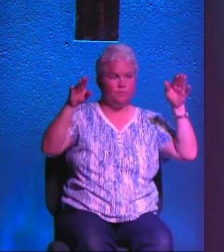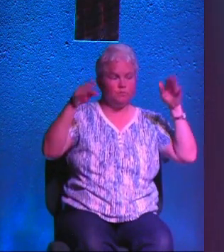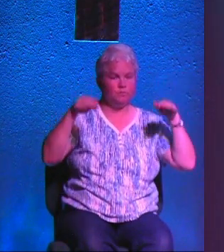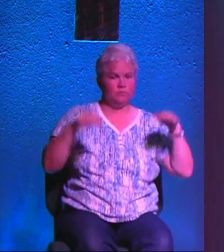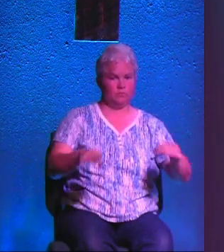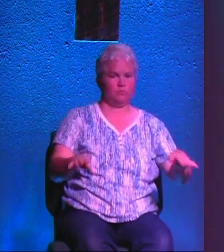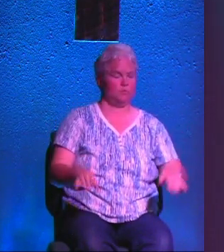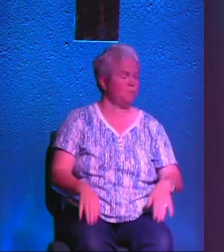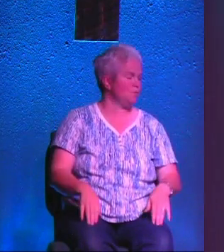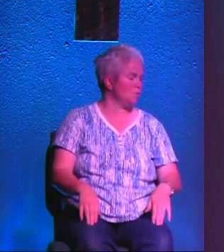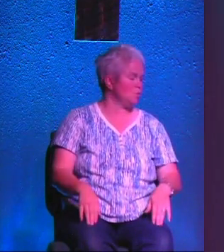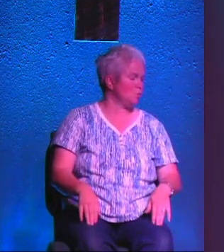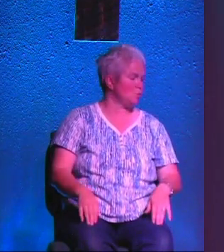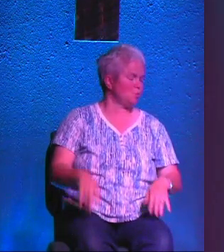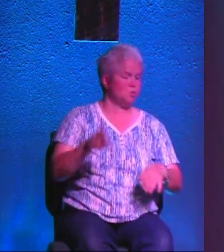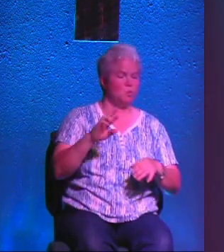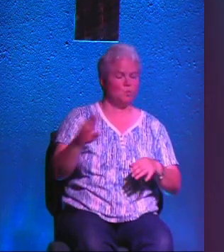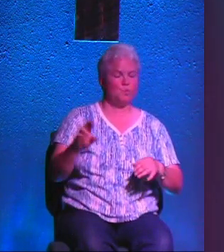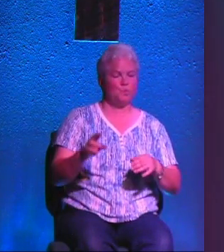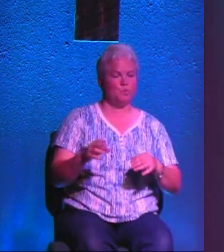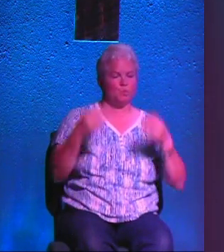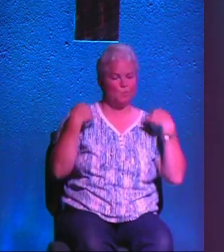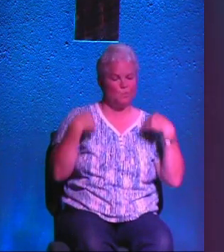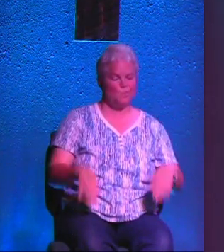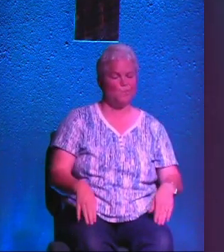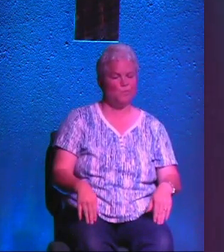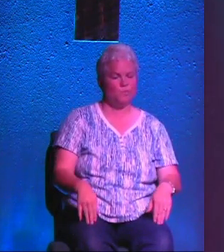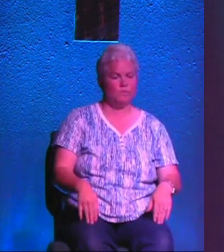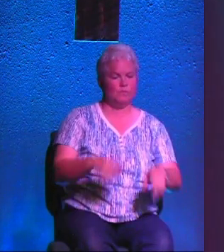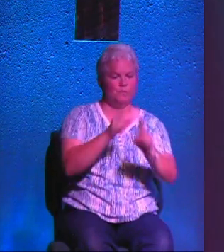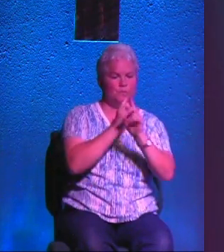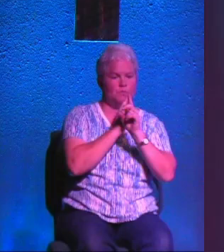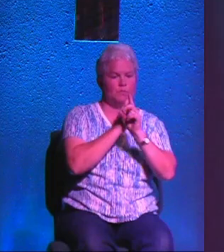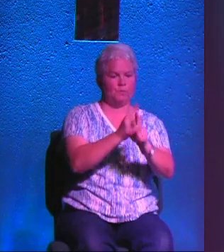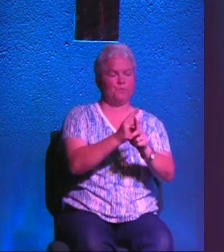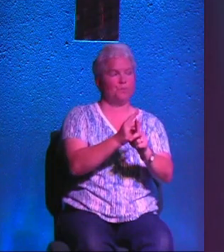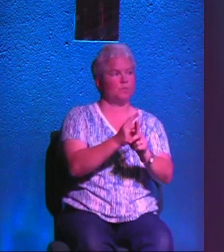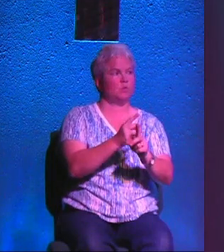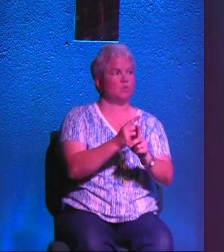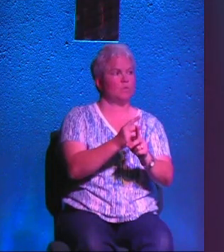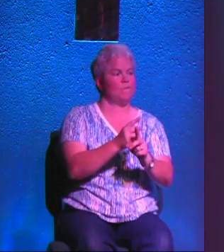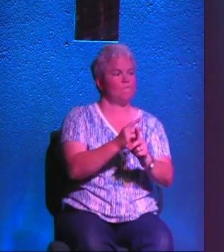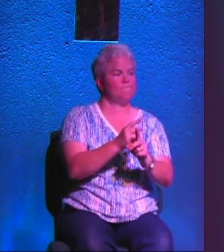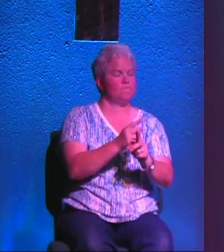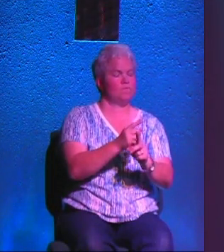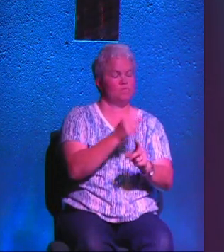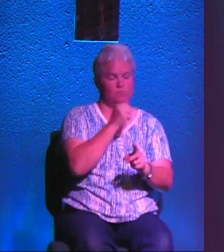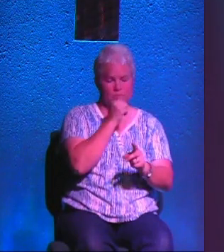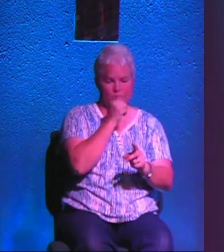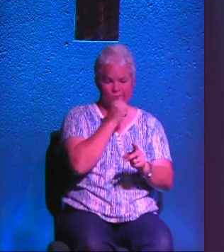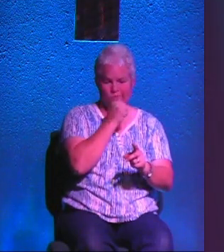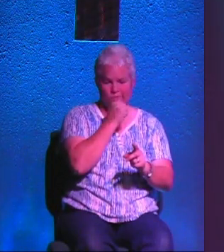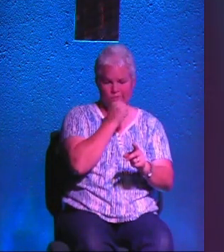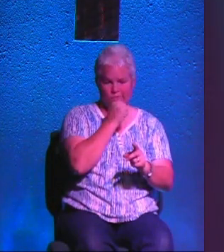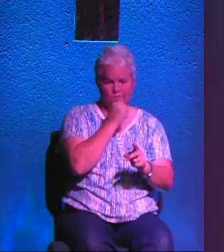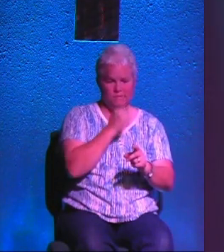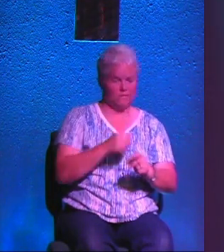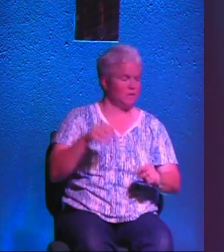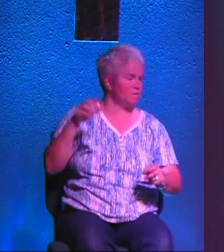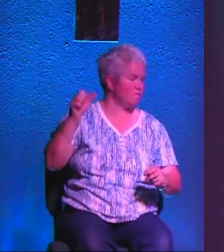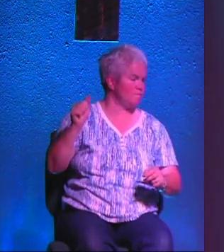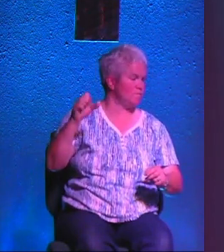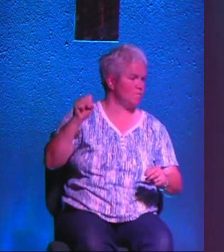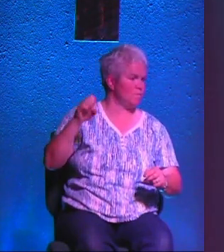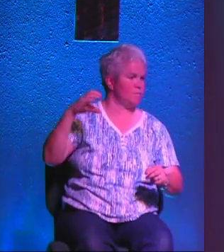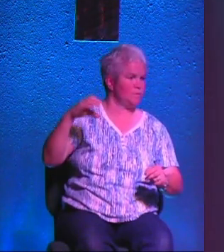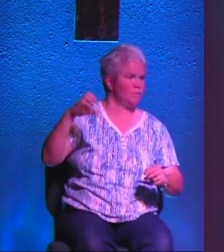focus our mind upon the right things so that our body will follow those things. See, those who ascribe to asceticism